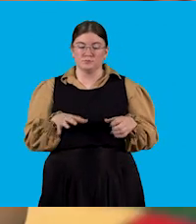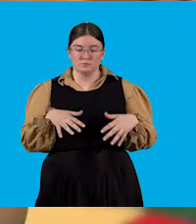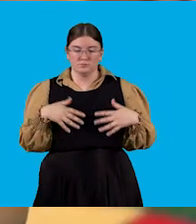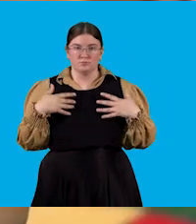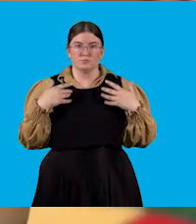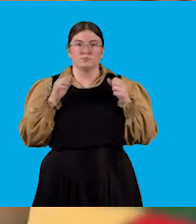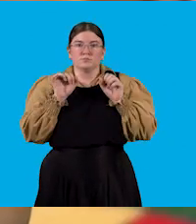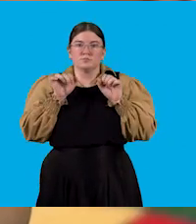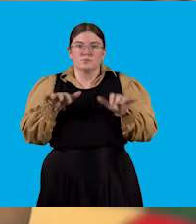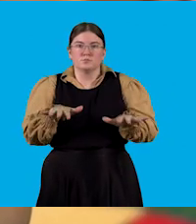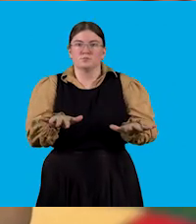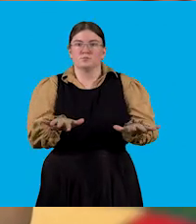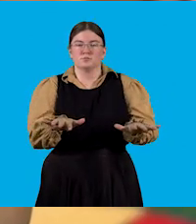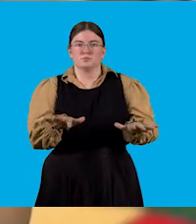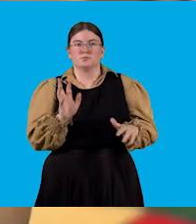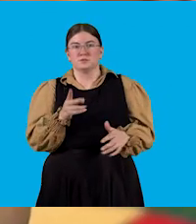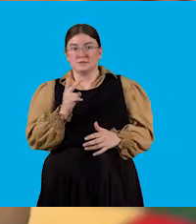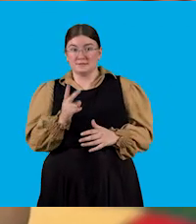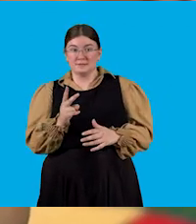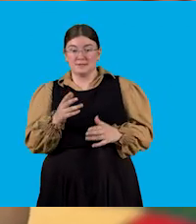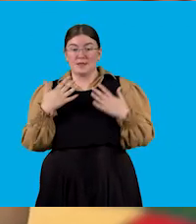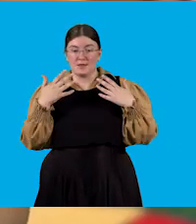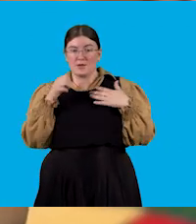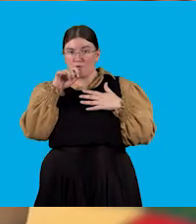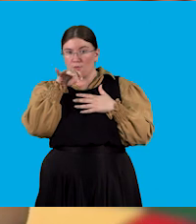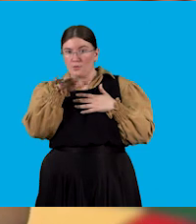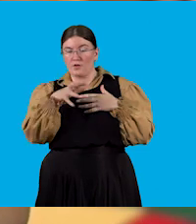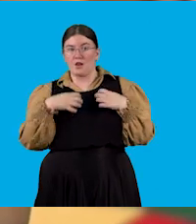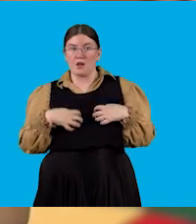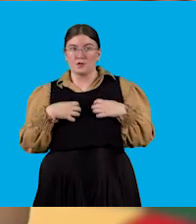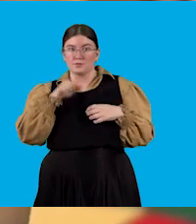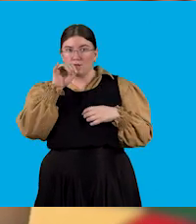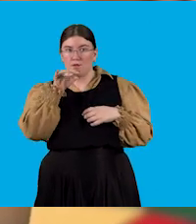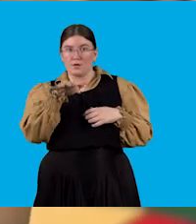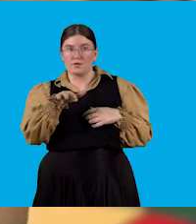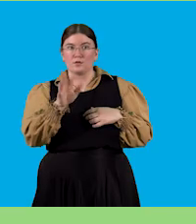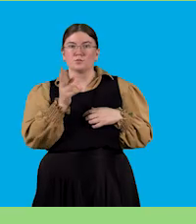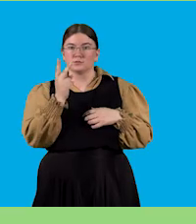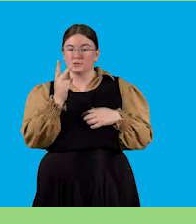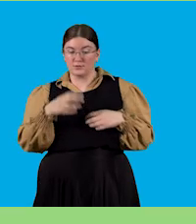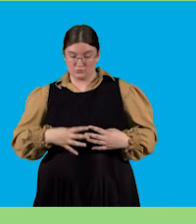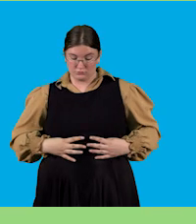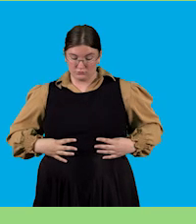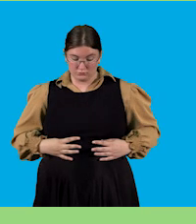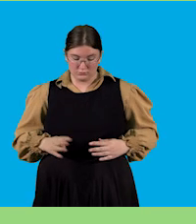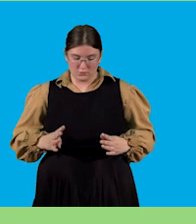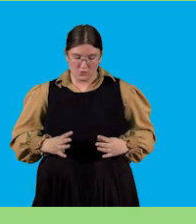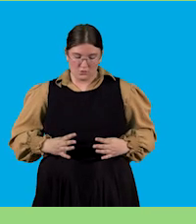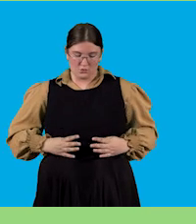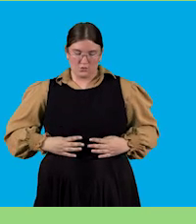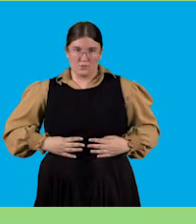and release that air, you will see, okay, when air is forced out of the lungs, you will see that the rib